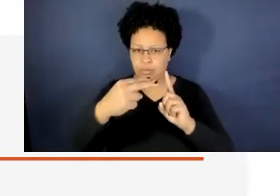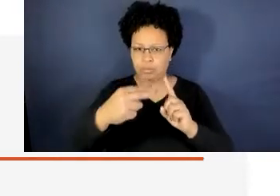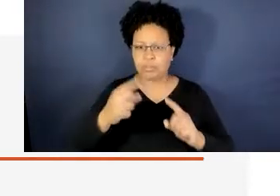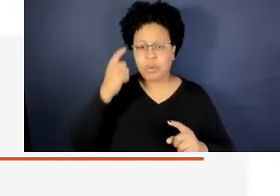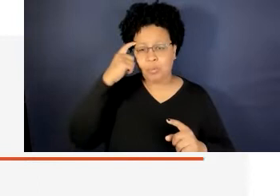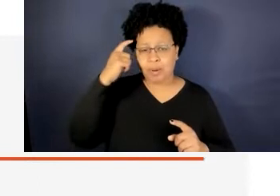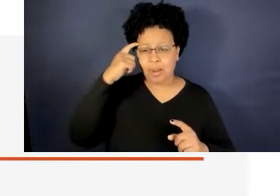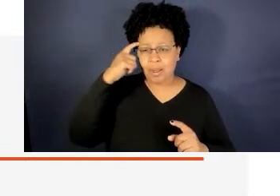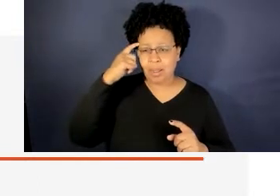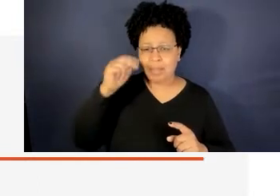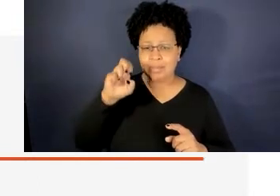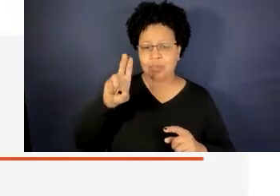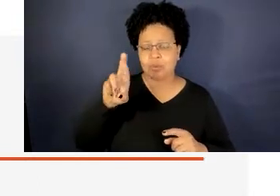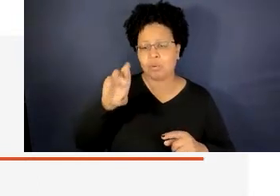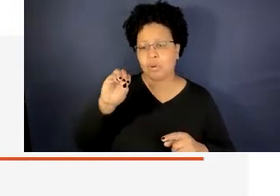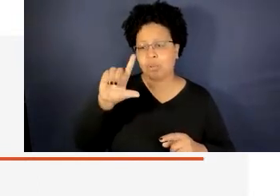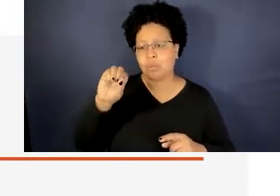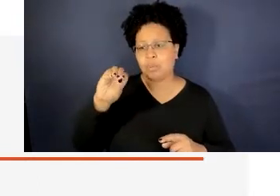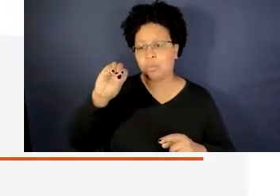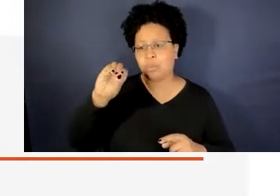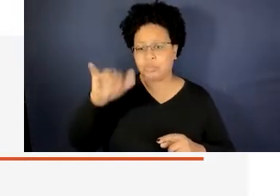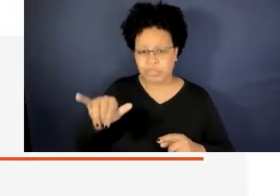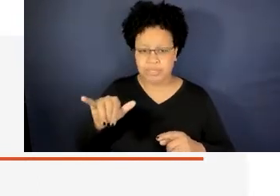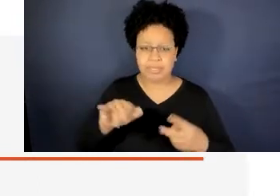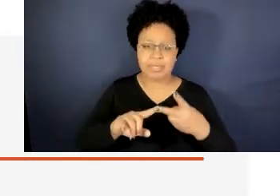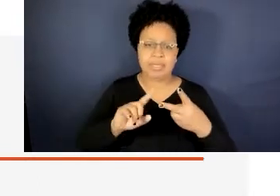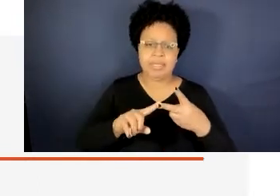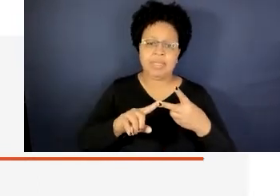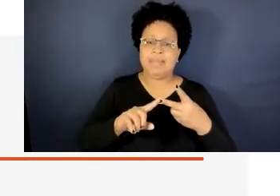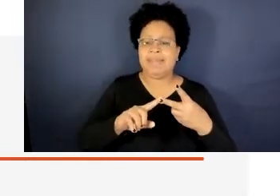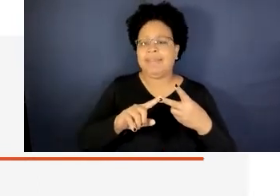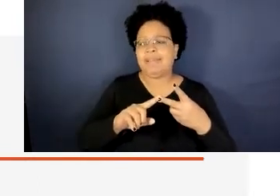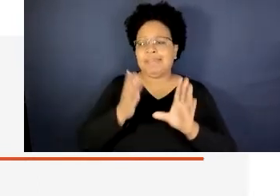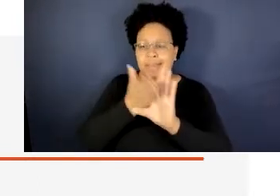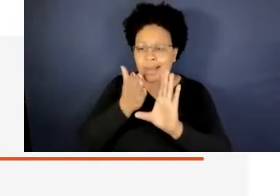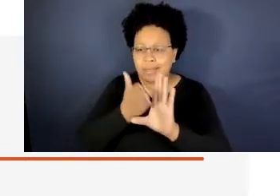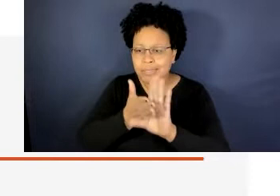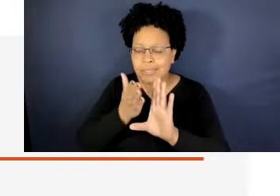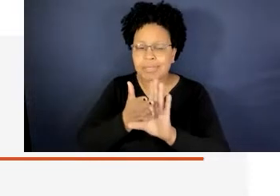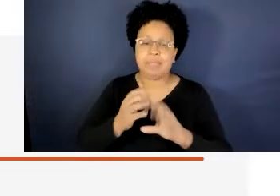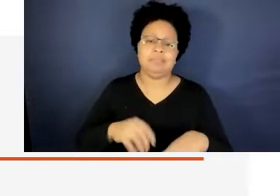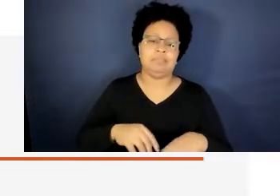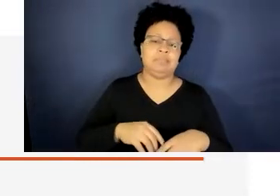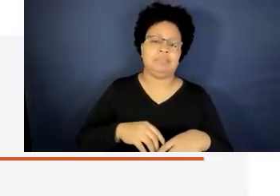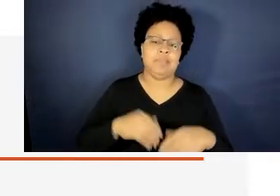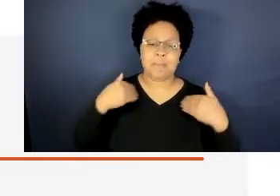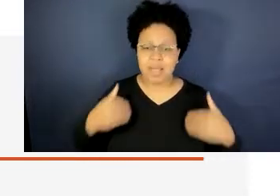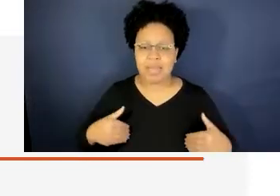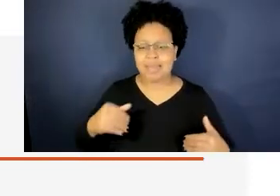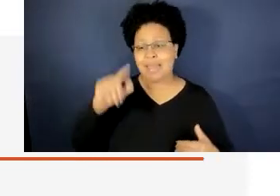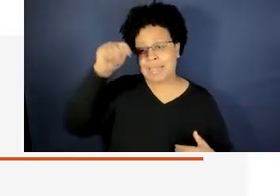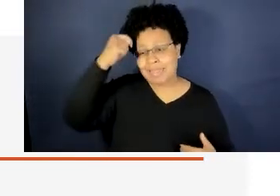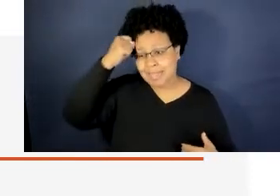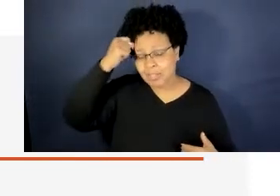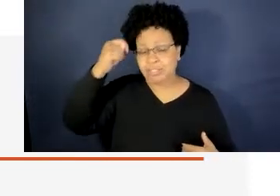body, and theology is your soul. So I know a lot of people say, what theology? How does that impact? So let me explain. So, and I call this